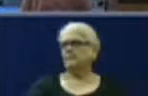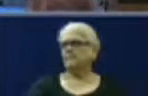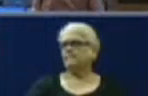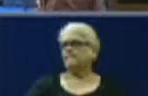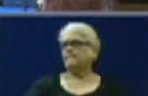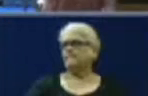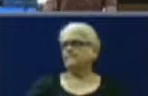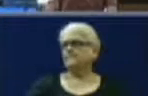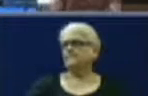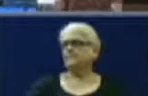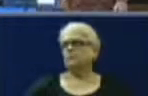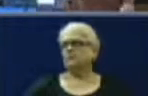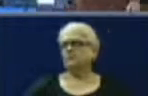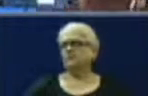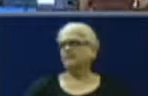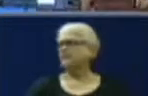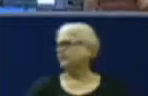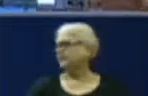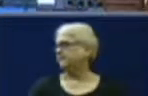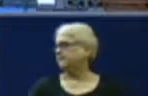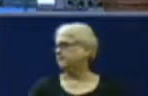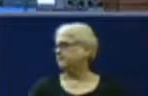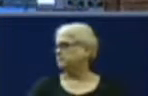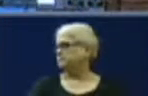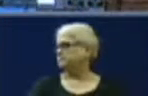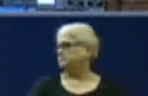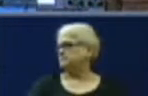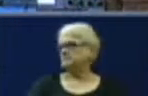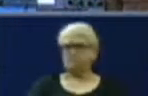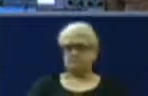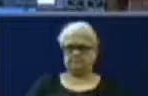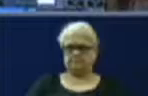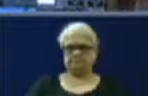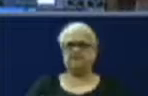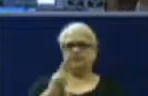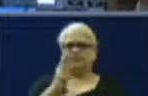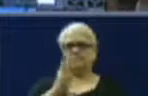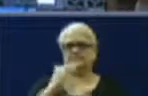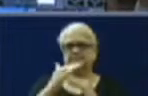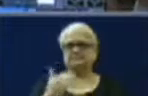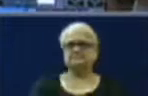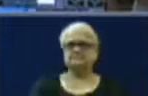3 minutes, one bell after 2:30. All right.